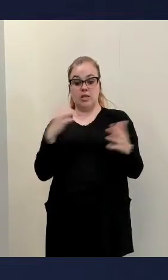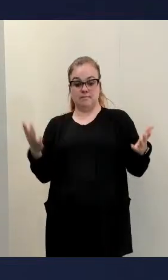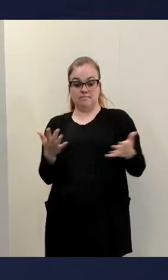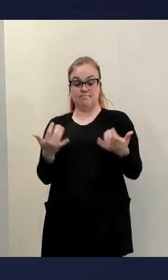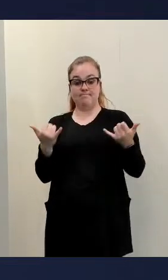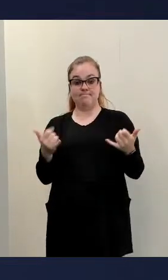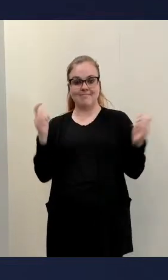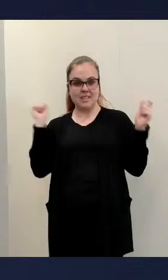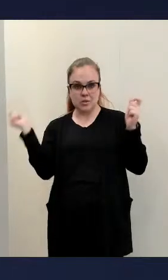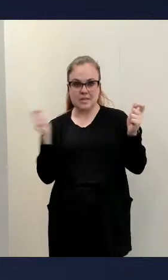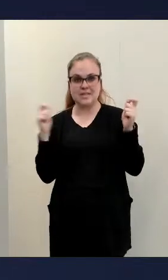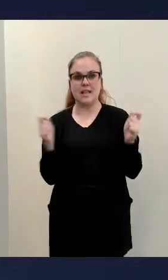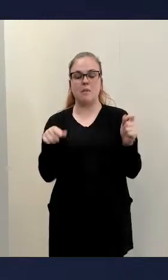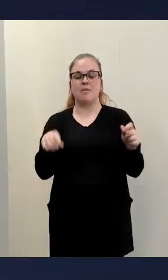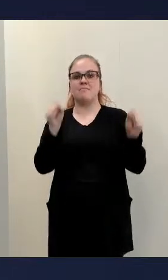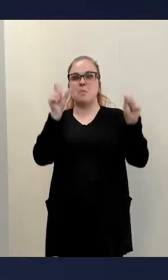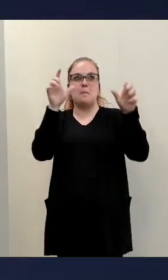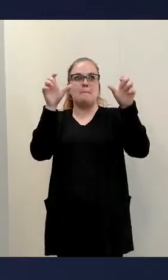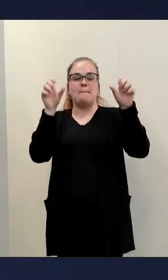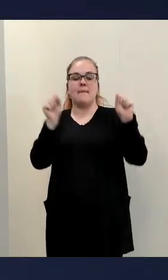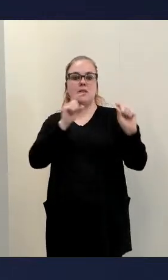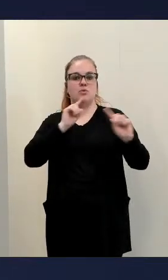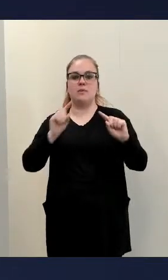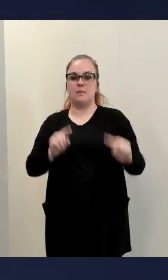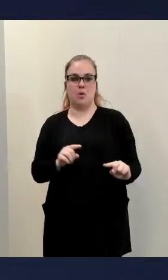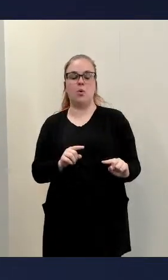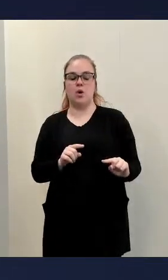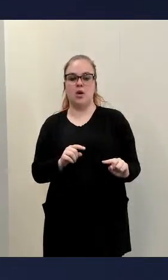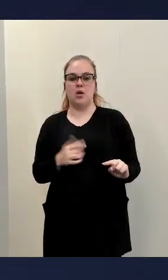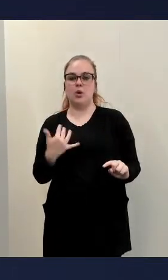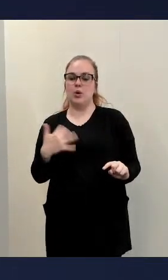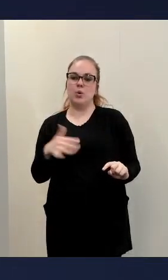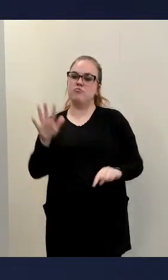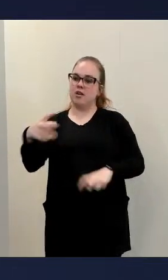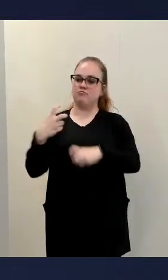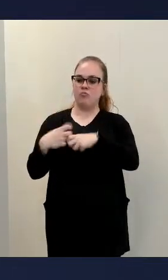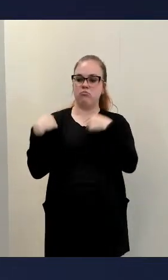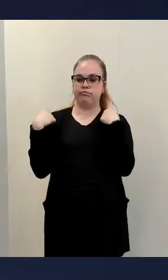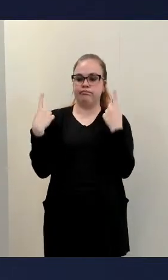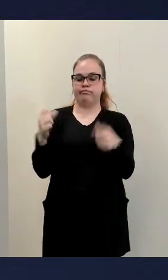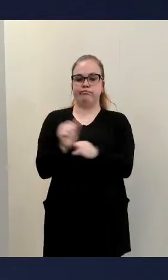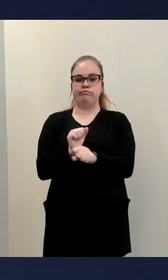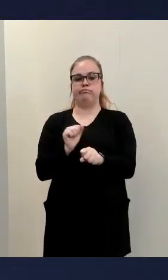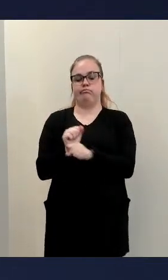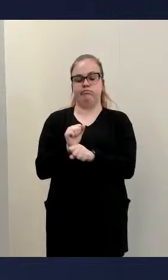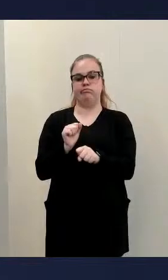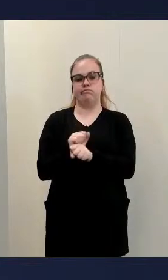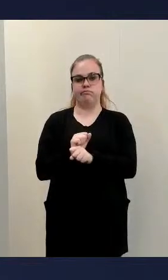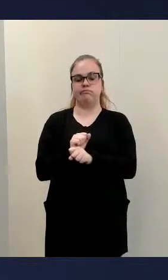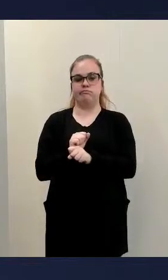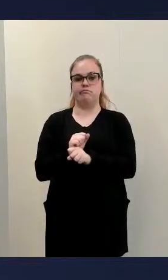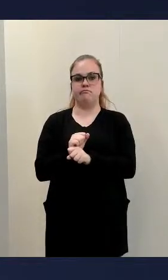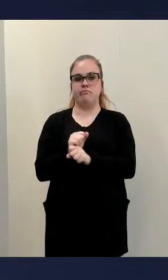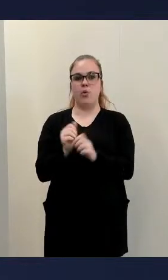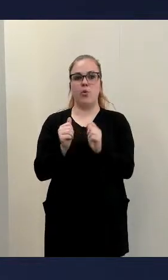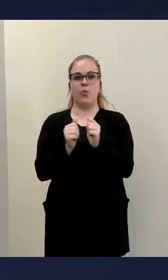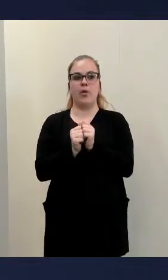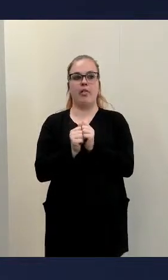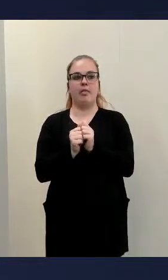and celebrate this amazing report and their hard work under the direction